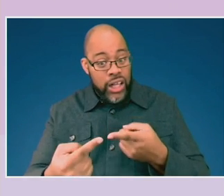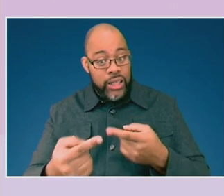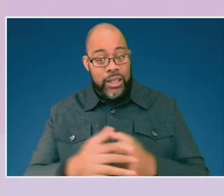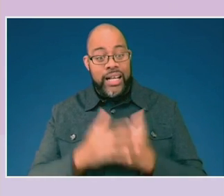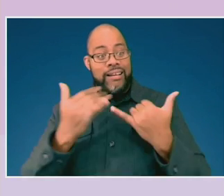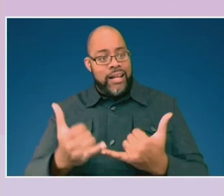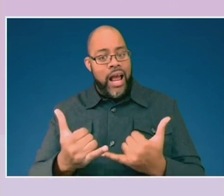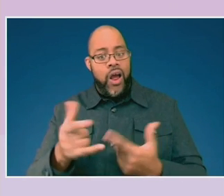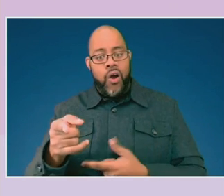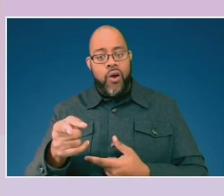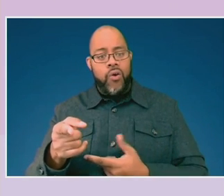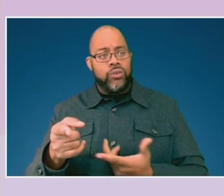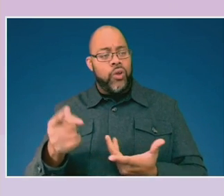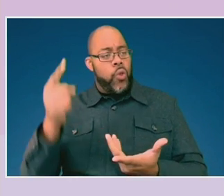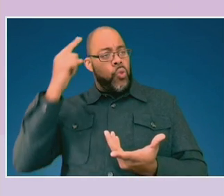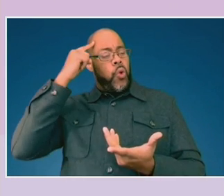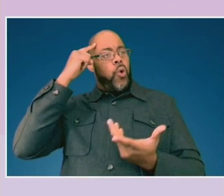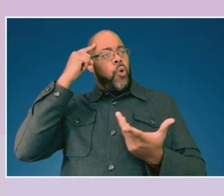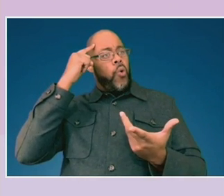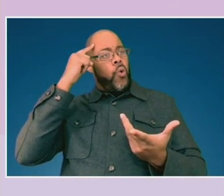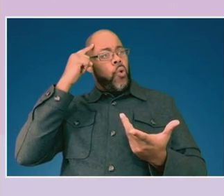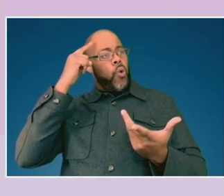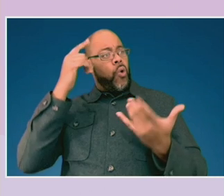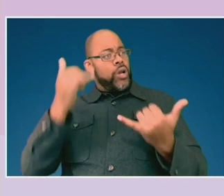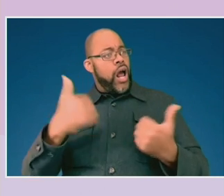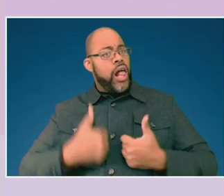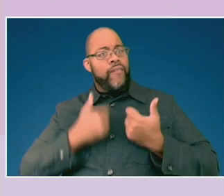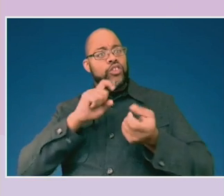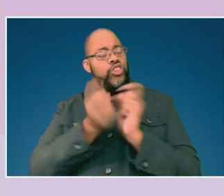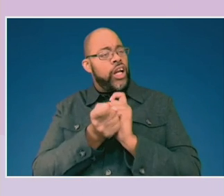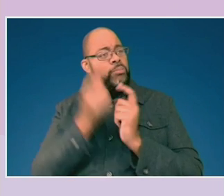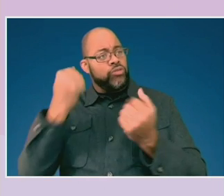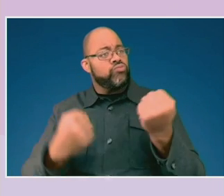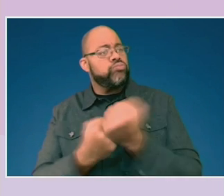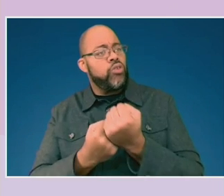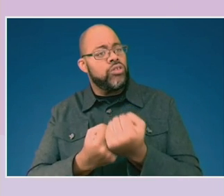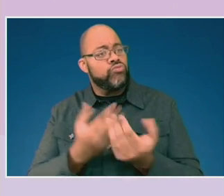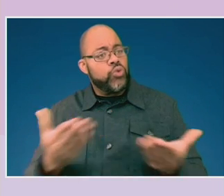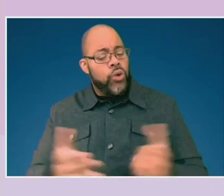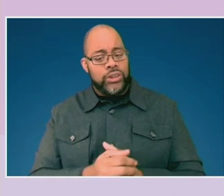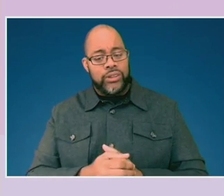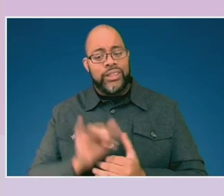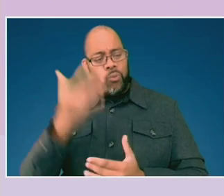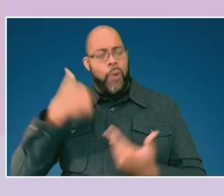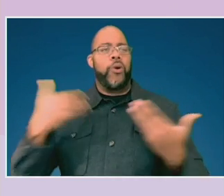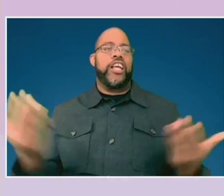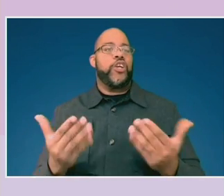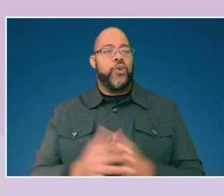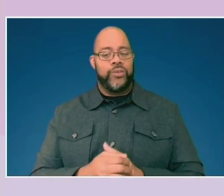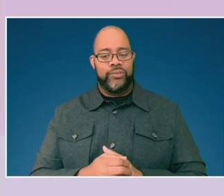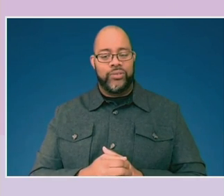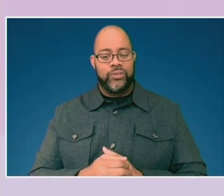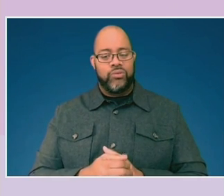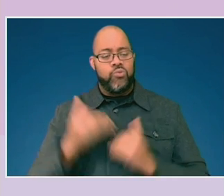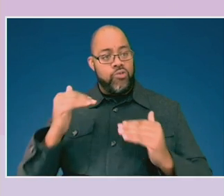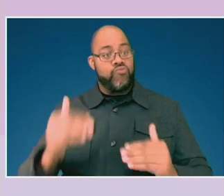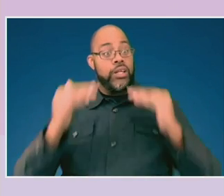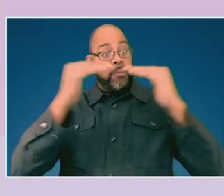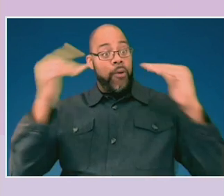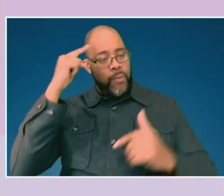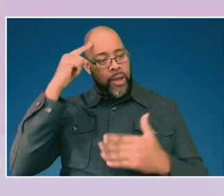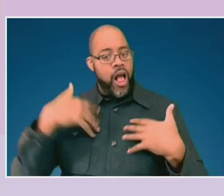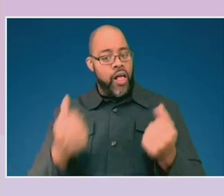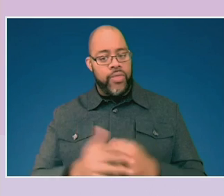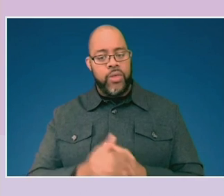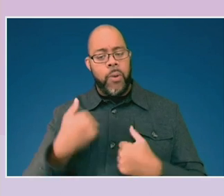would never have thought this is what life could be." At the end of the day, this is why we're here, right? When we raise the bar for mental health, when we